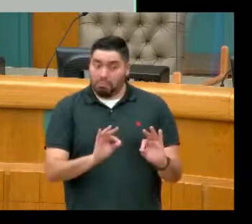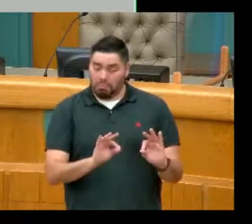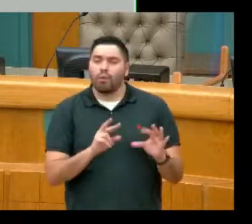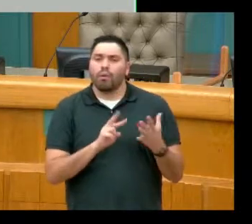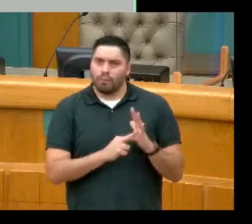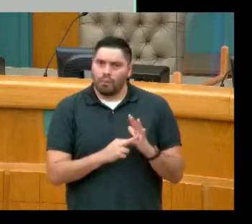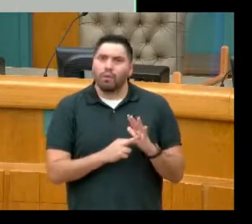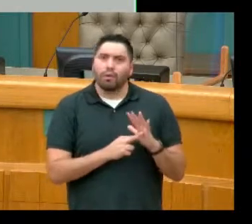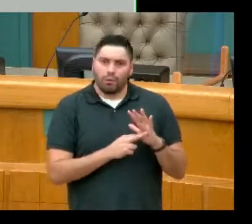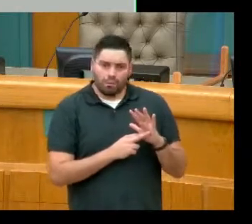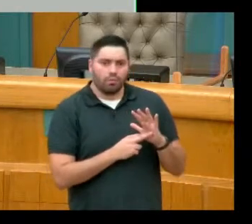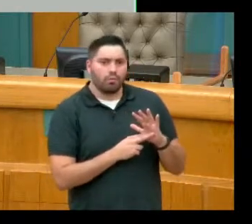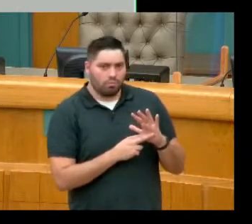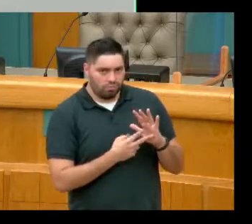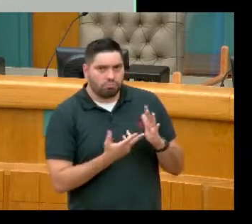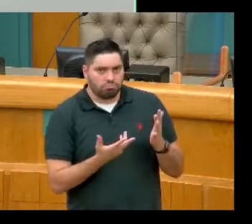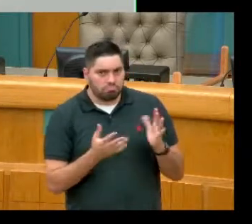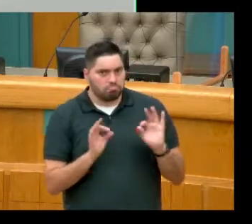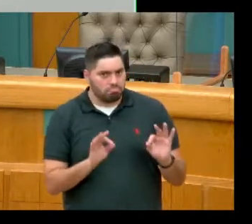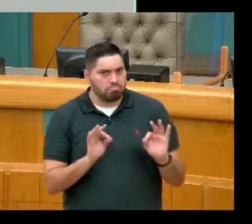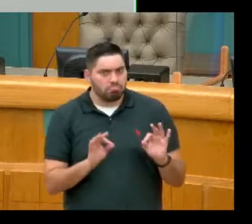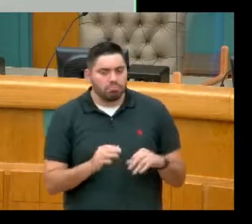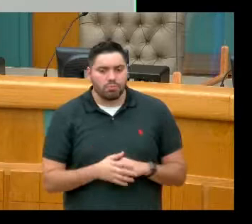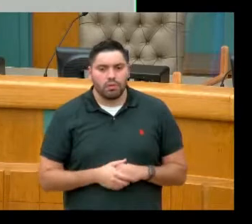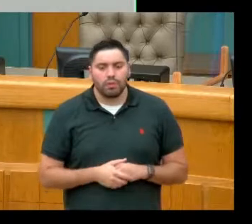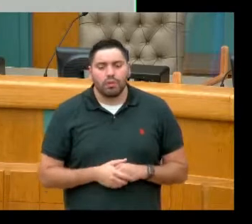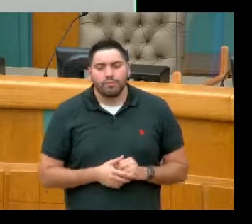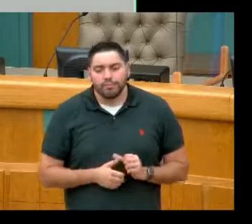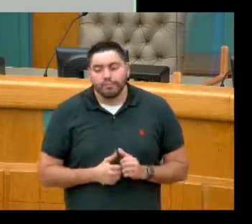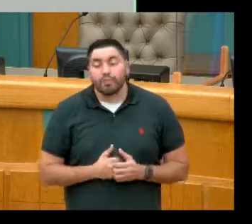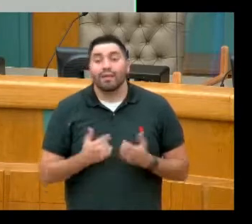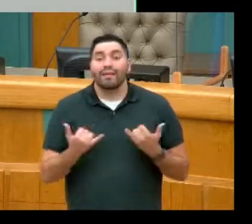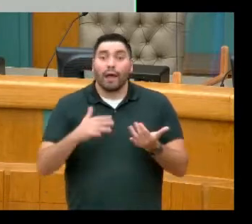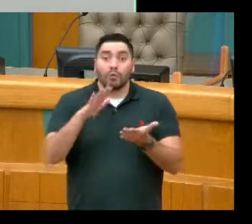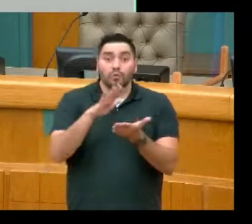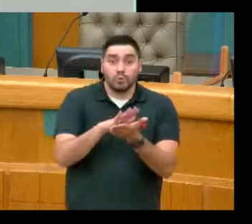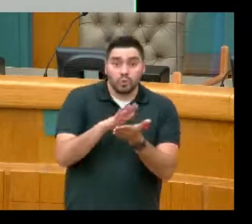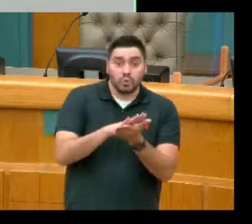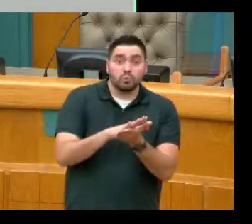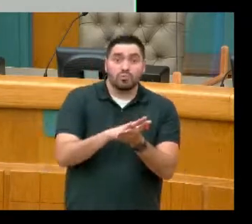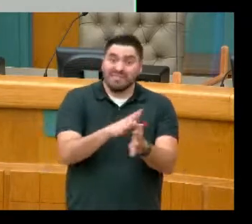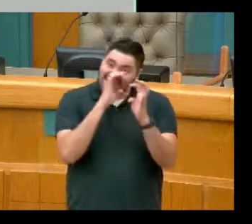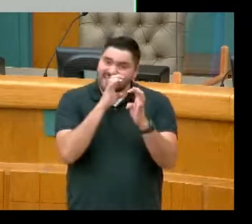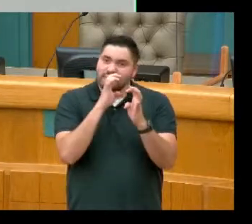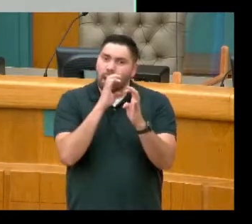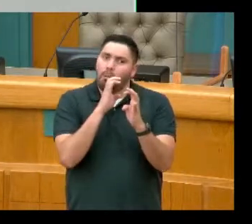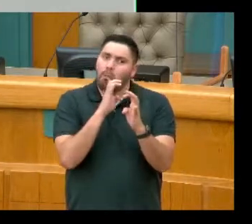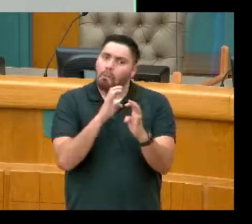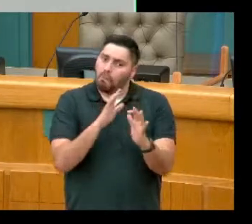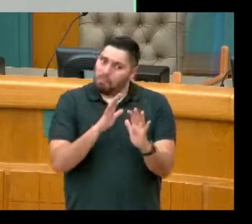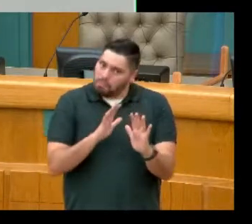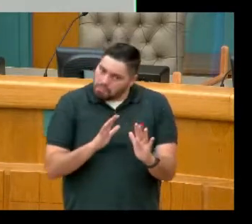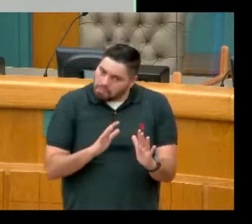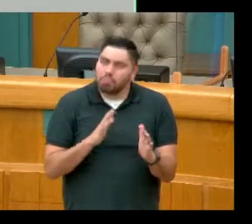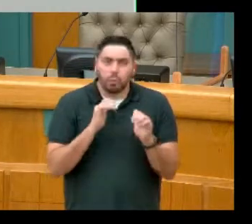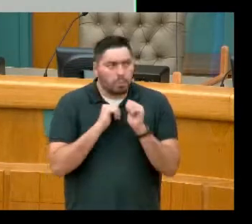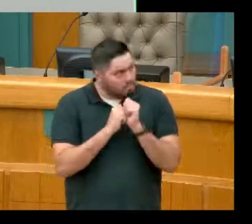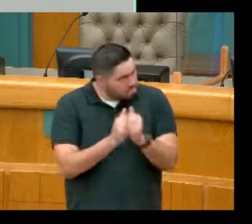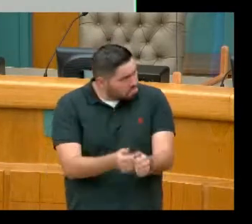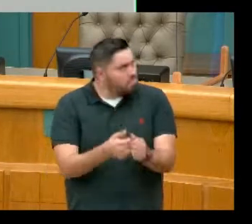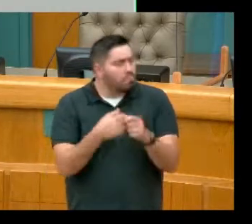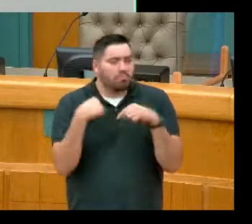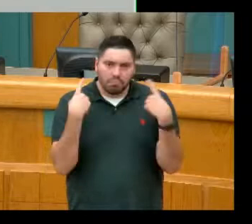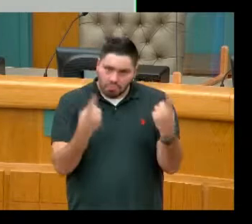anything, runny nose, tickle in your throat, that's symptomatic.